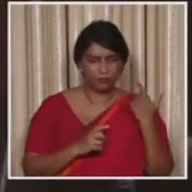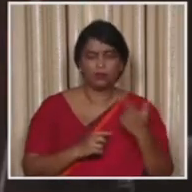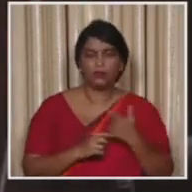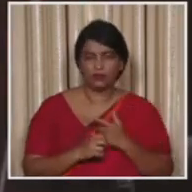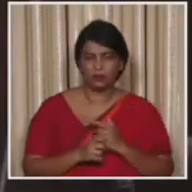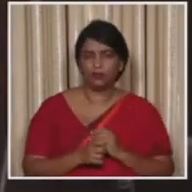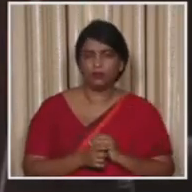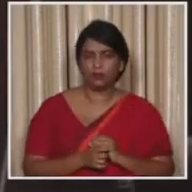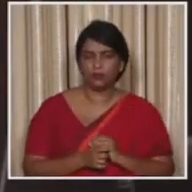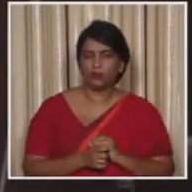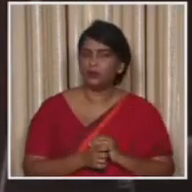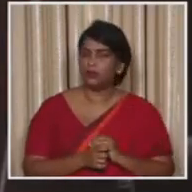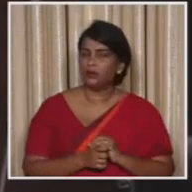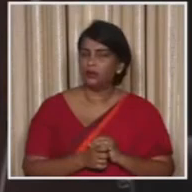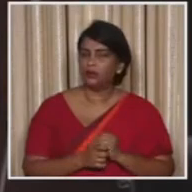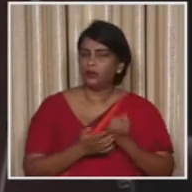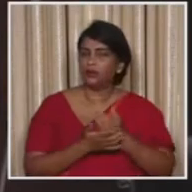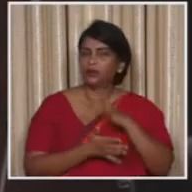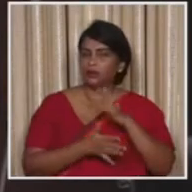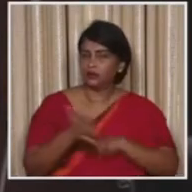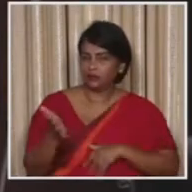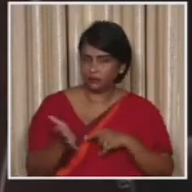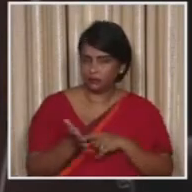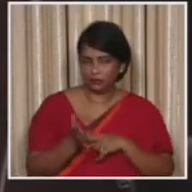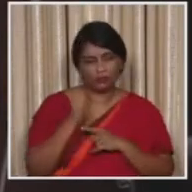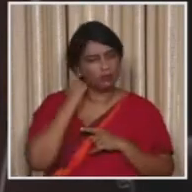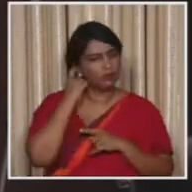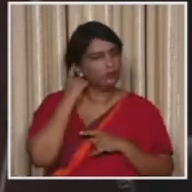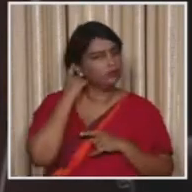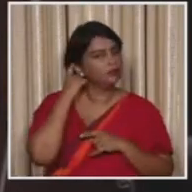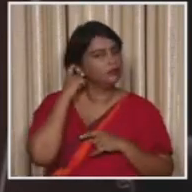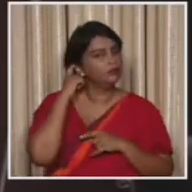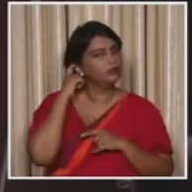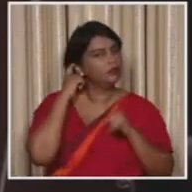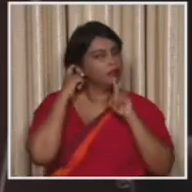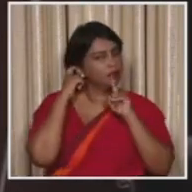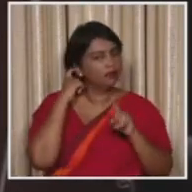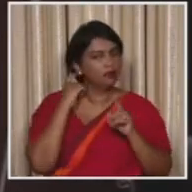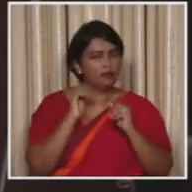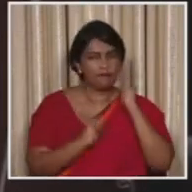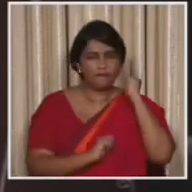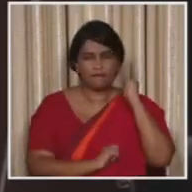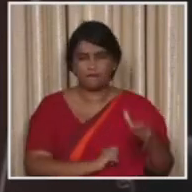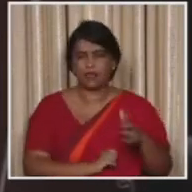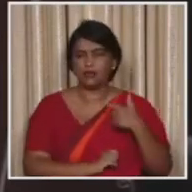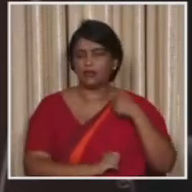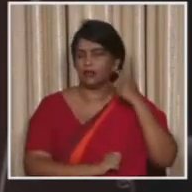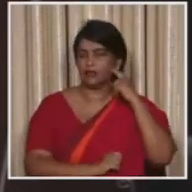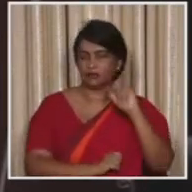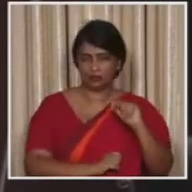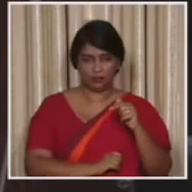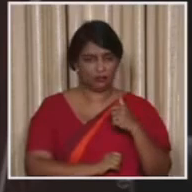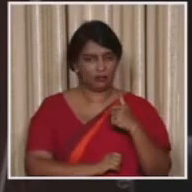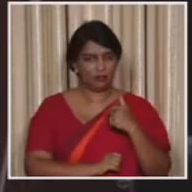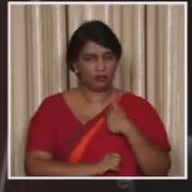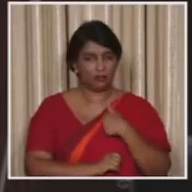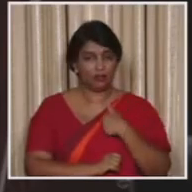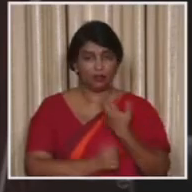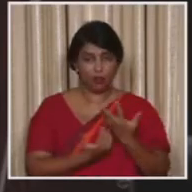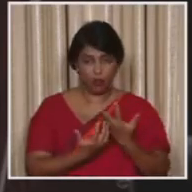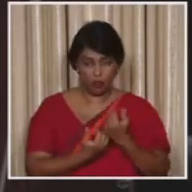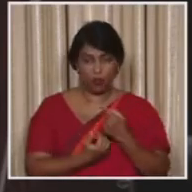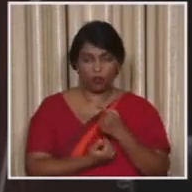Jayatilaka, and there is something derogatory of the assembly. I don't approve of this. I want to send this to you. It gives a photograph